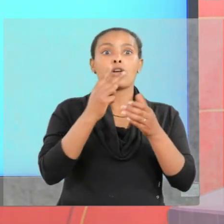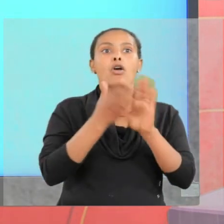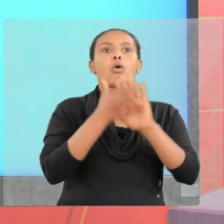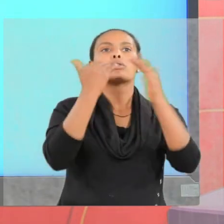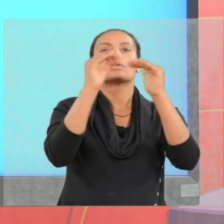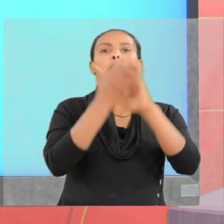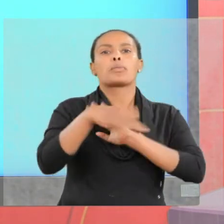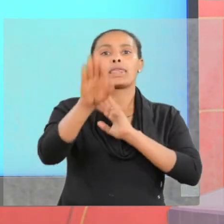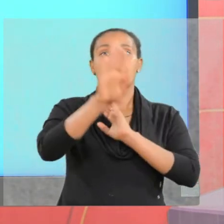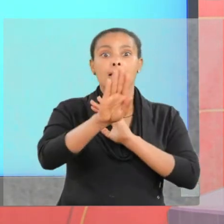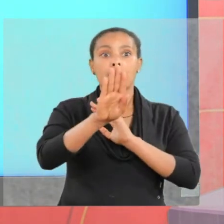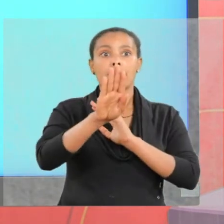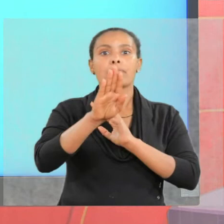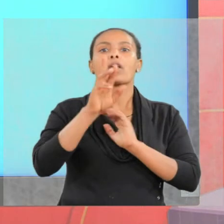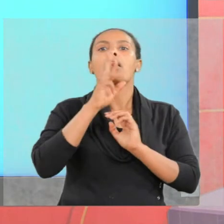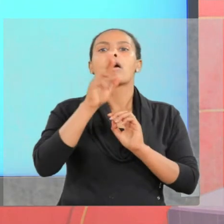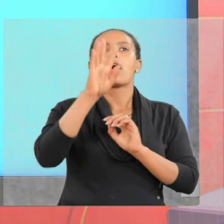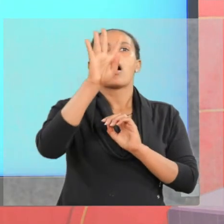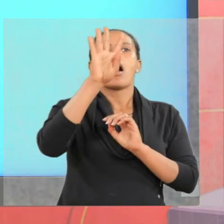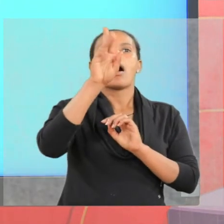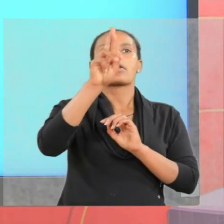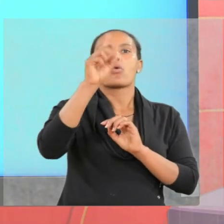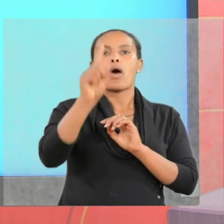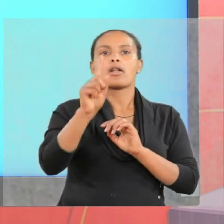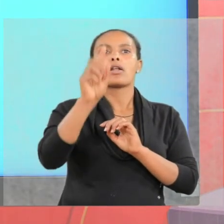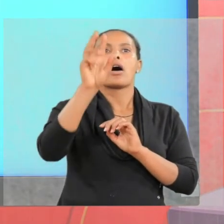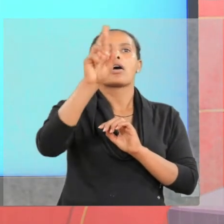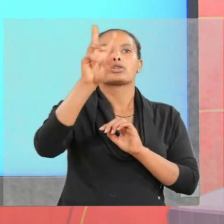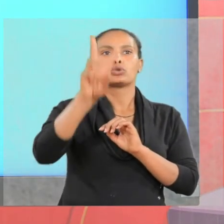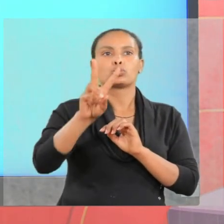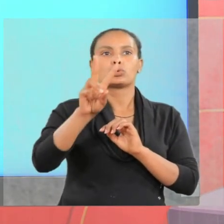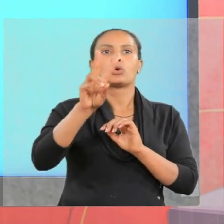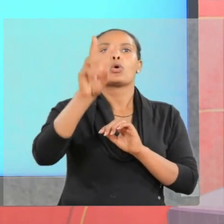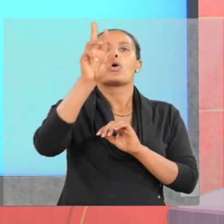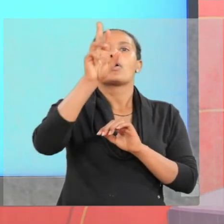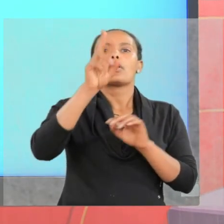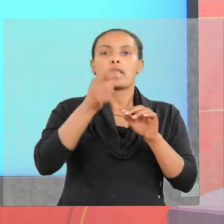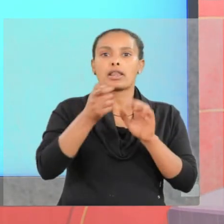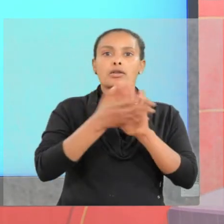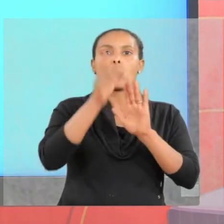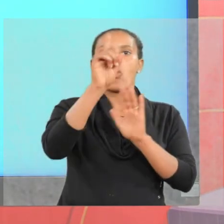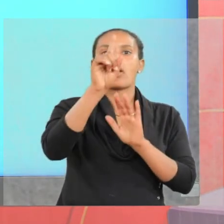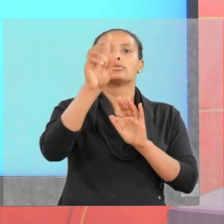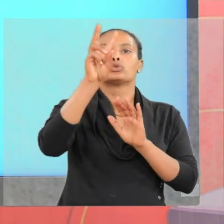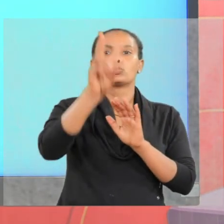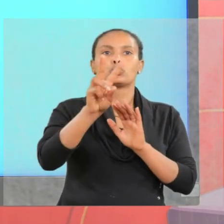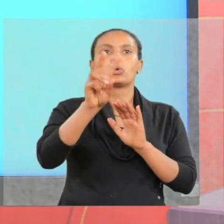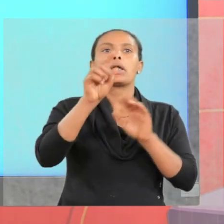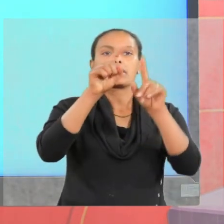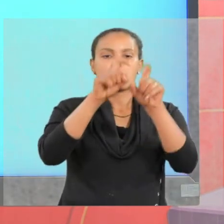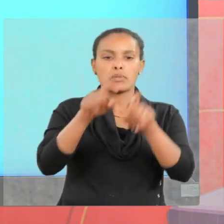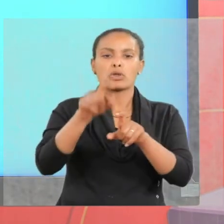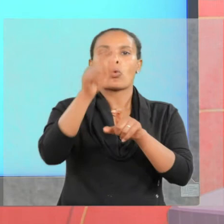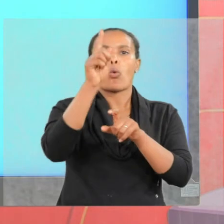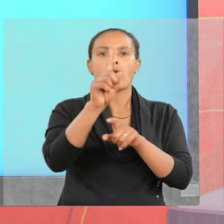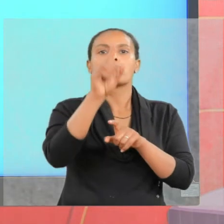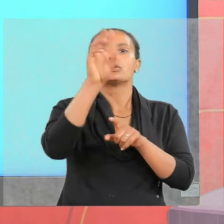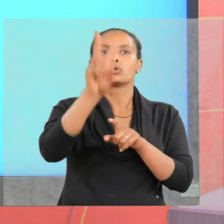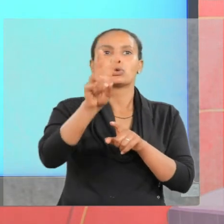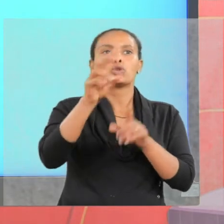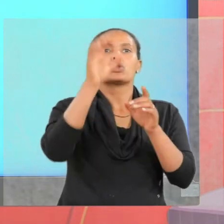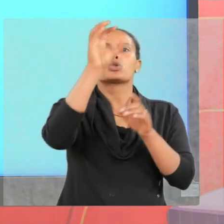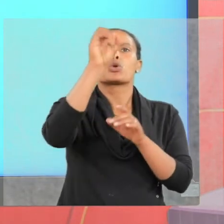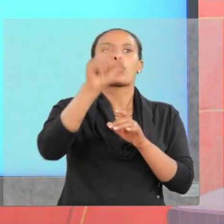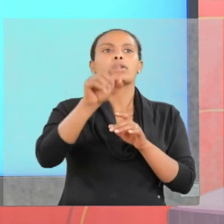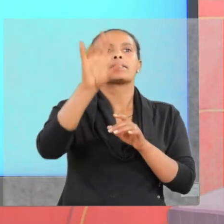Concentration of B, R1, R2 constant, rate 1, rate 2, experiment 1, experiment 2, constant. Now,